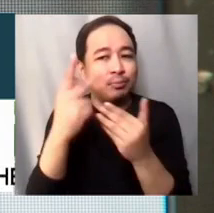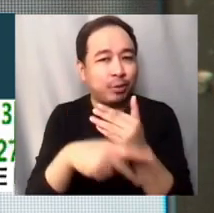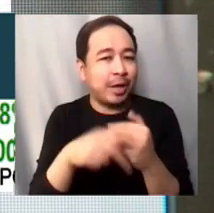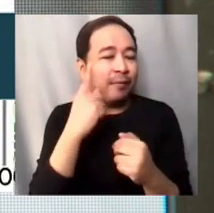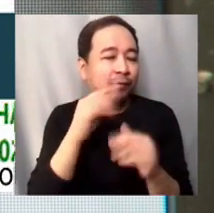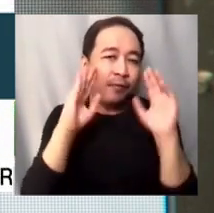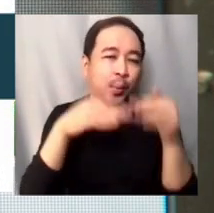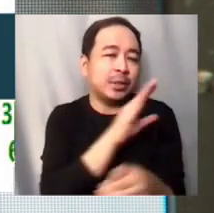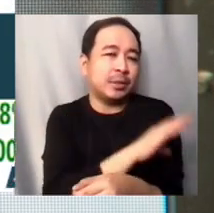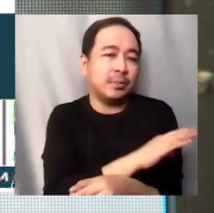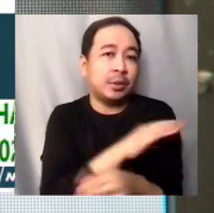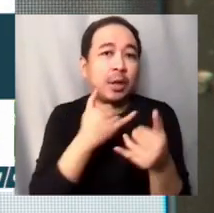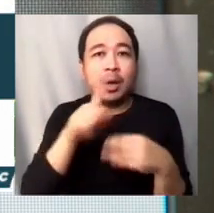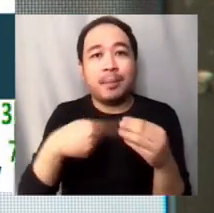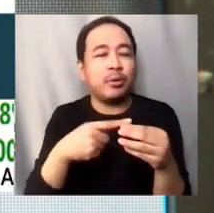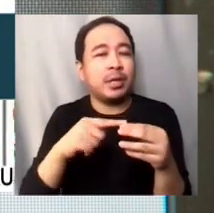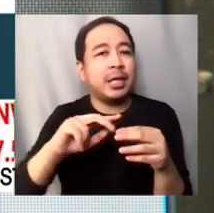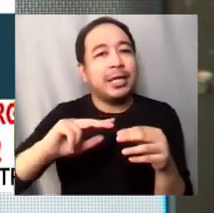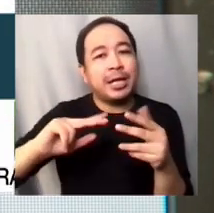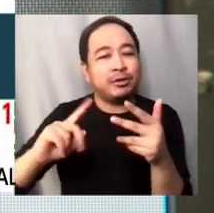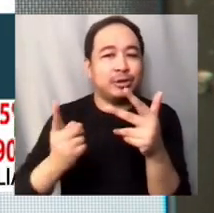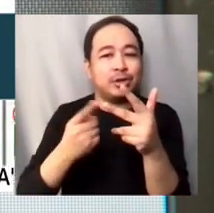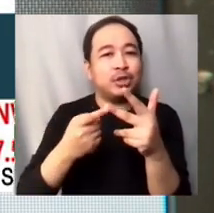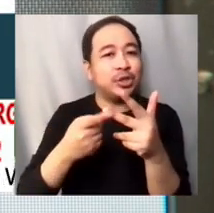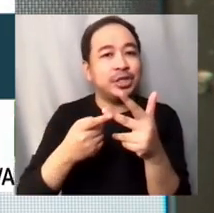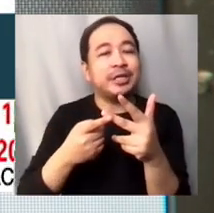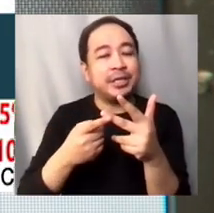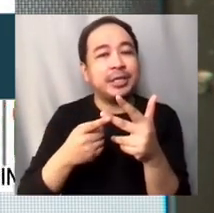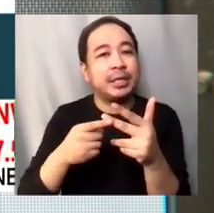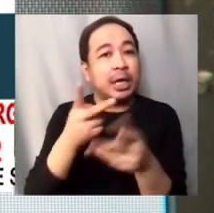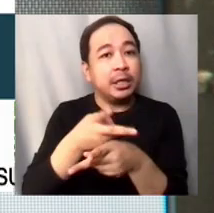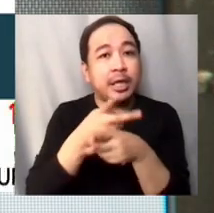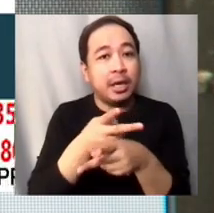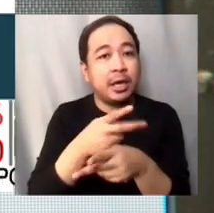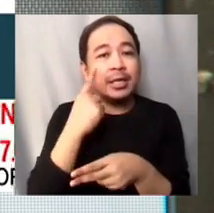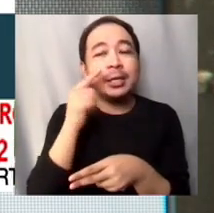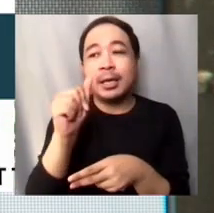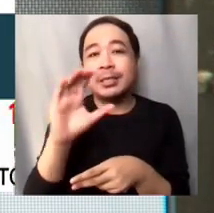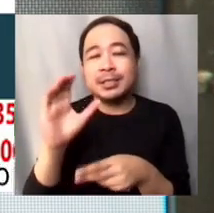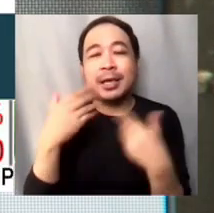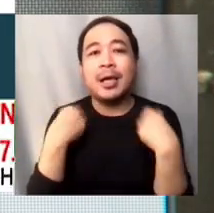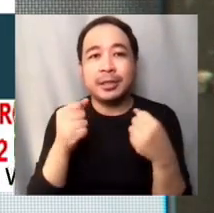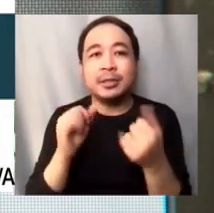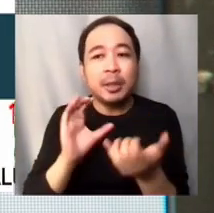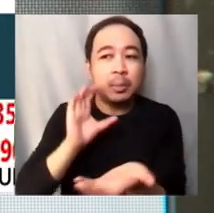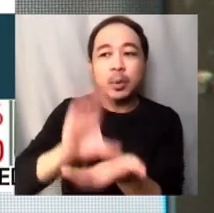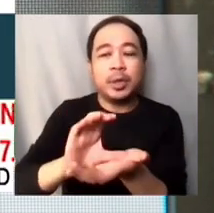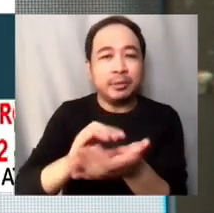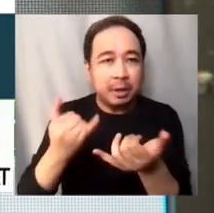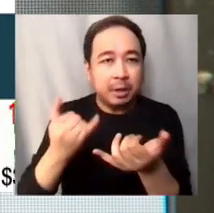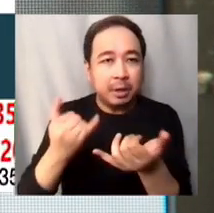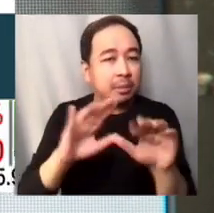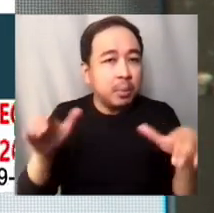care, I think you can expect that AC Health will continue to put capital to work to